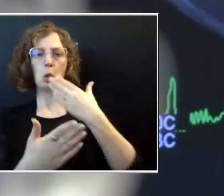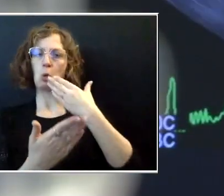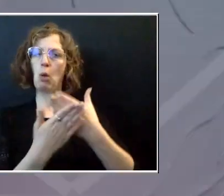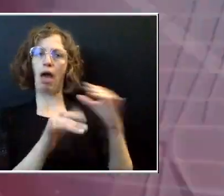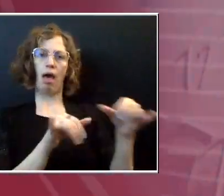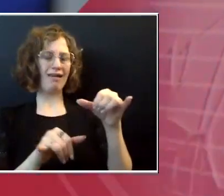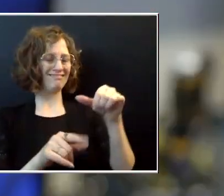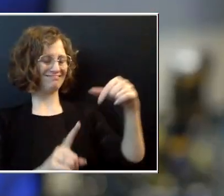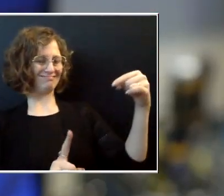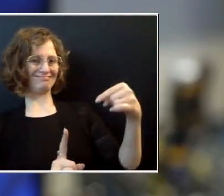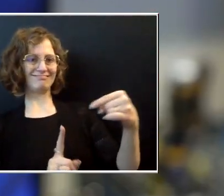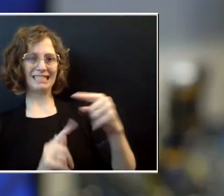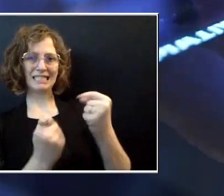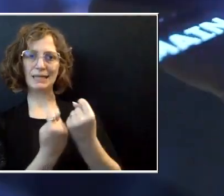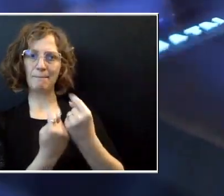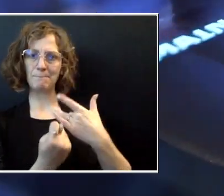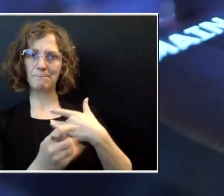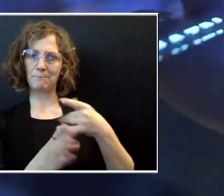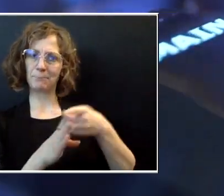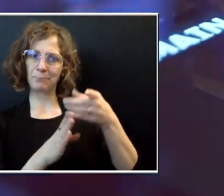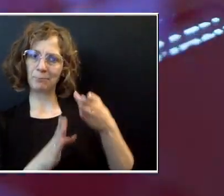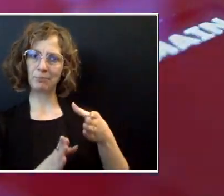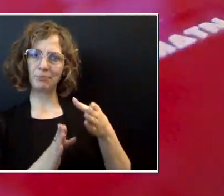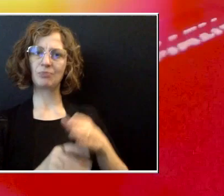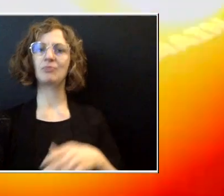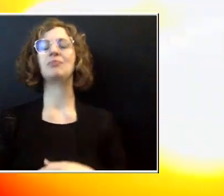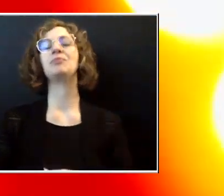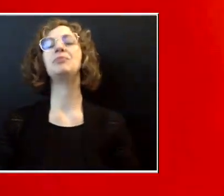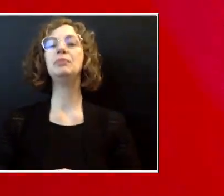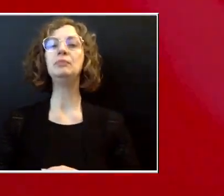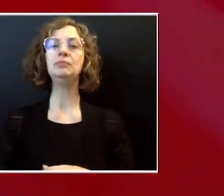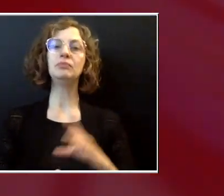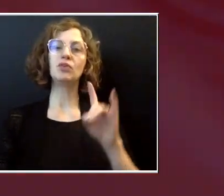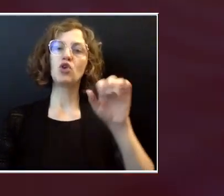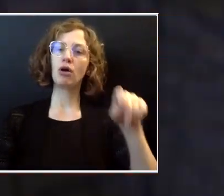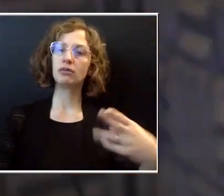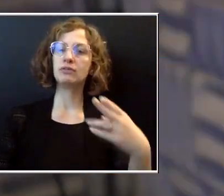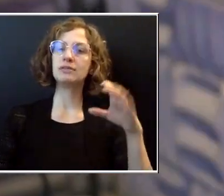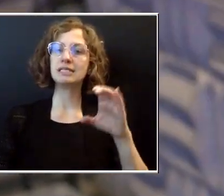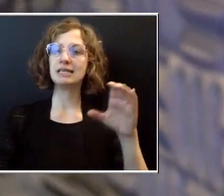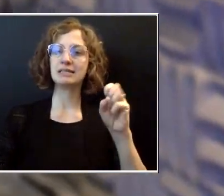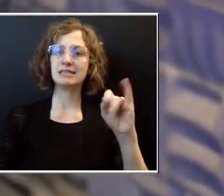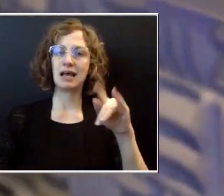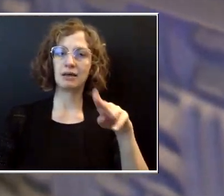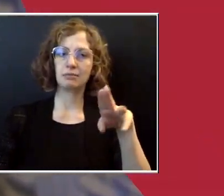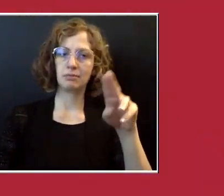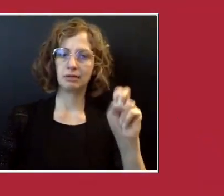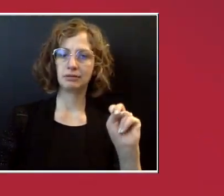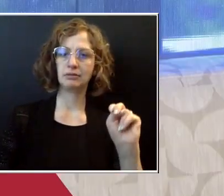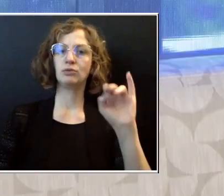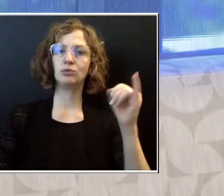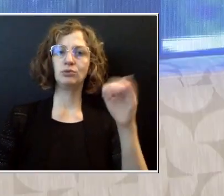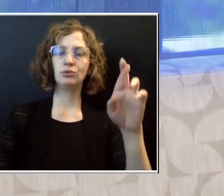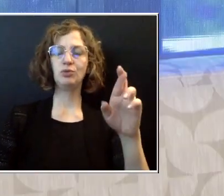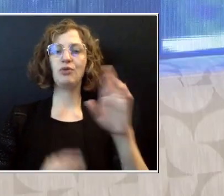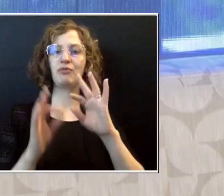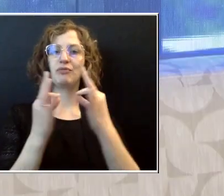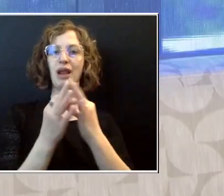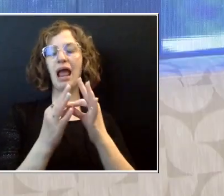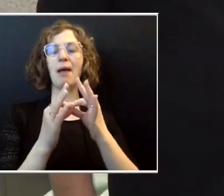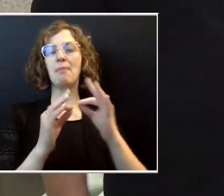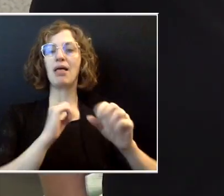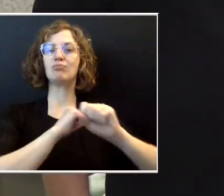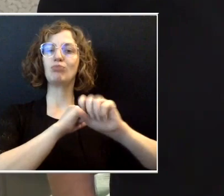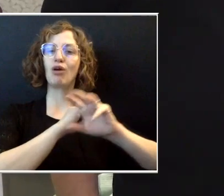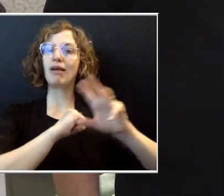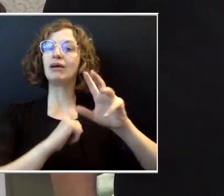just unreal. Stand by to set up show. And the Dolph C. Simons Jr. Family Broadcast Studio. Roll it. Always makes you feel like you're the